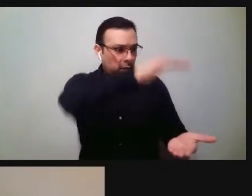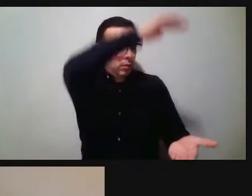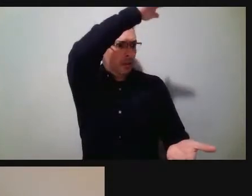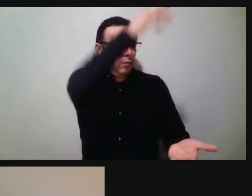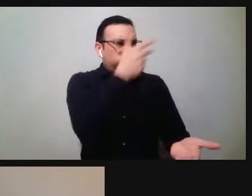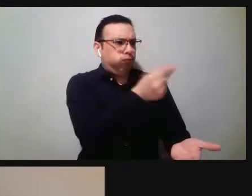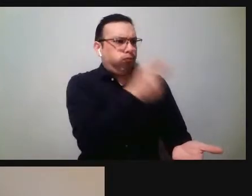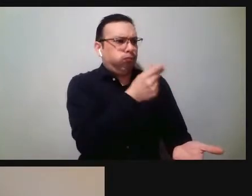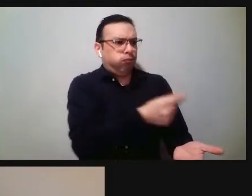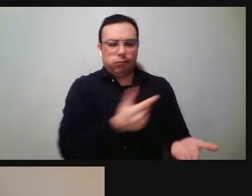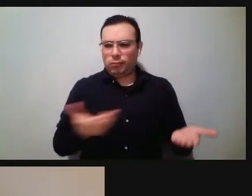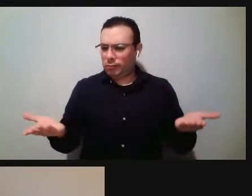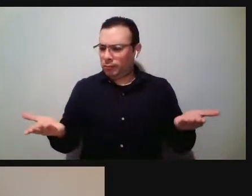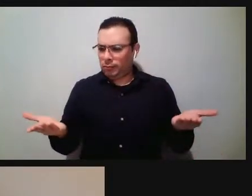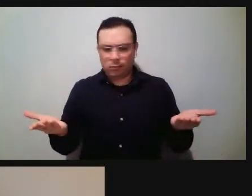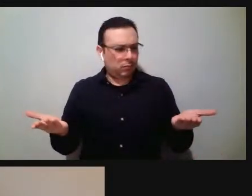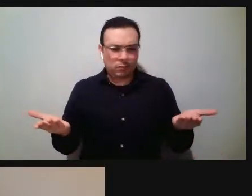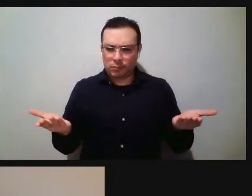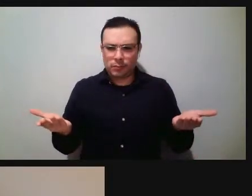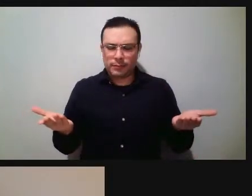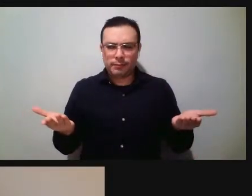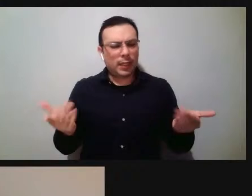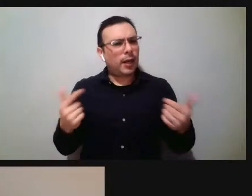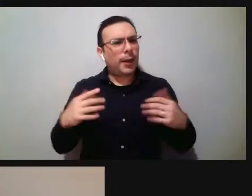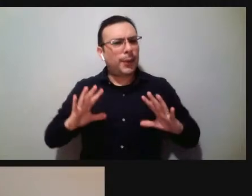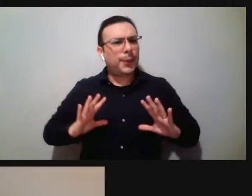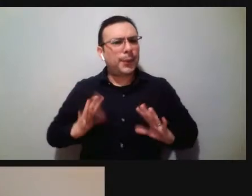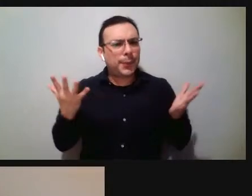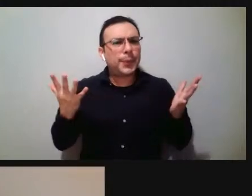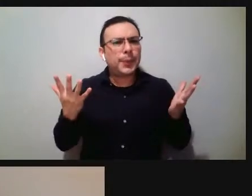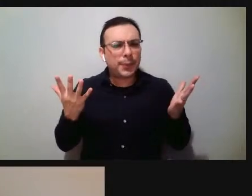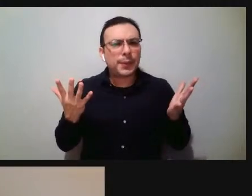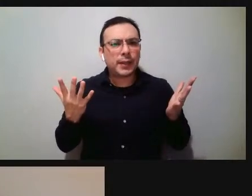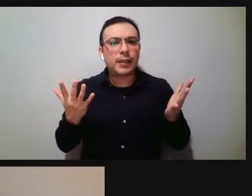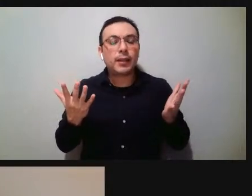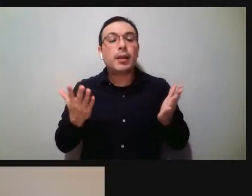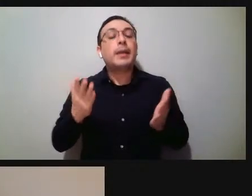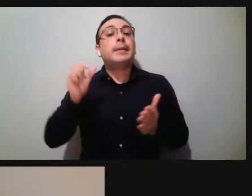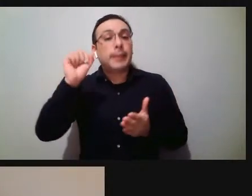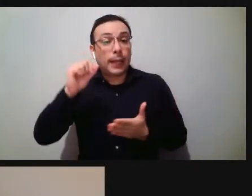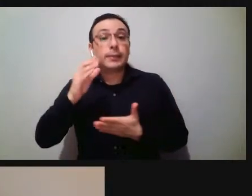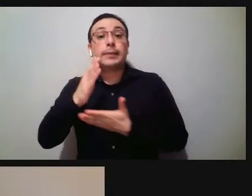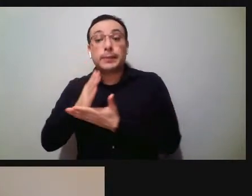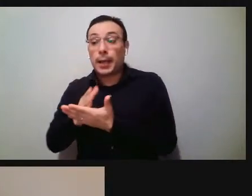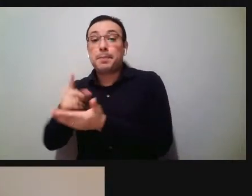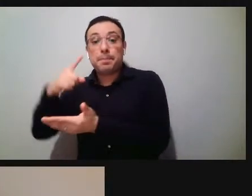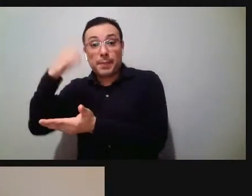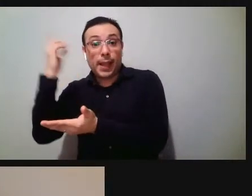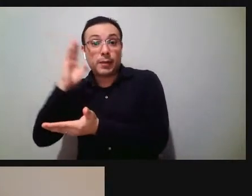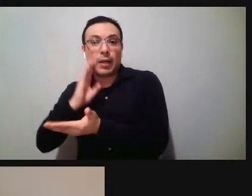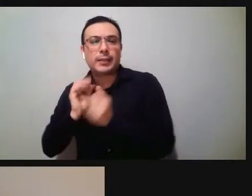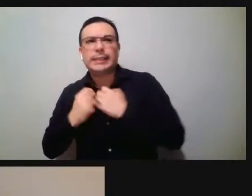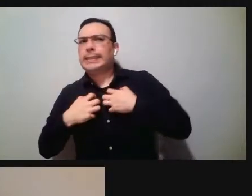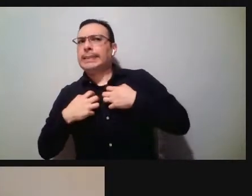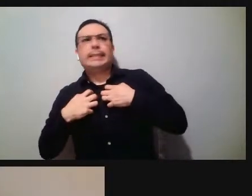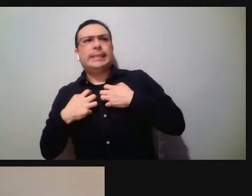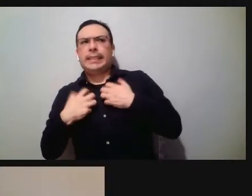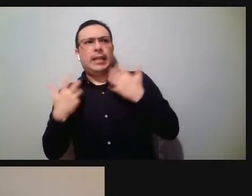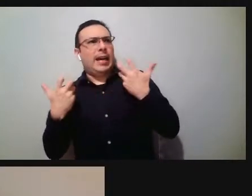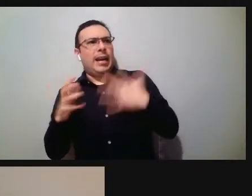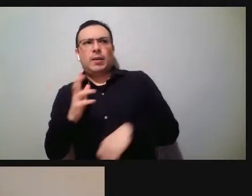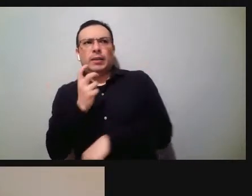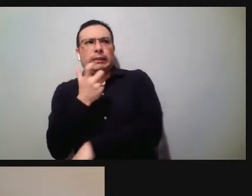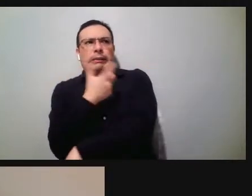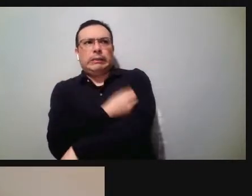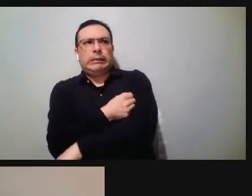outrage. I think some of that has been attributed to vaccine hesitancy. And I fully acknowledge that there is